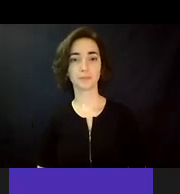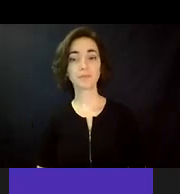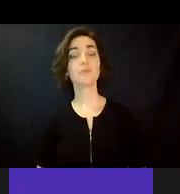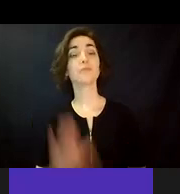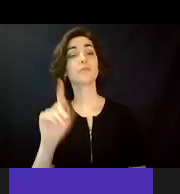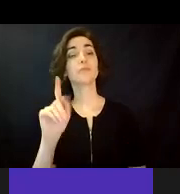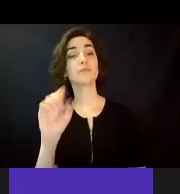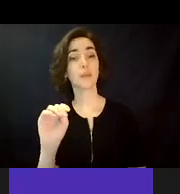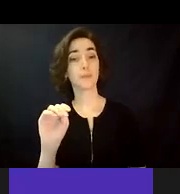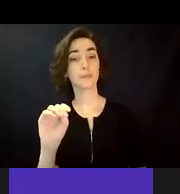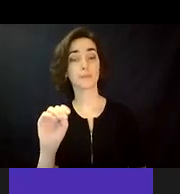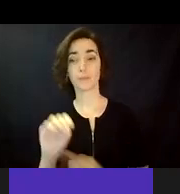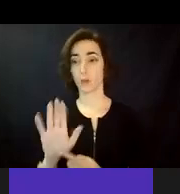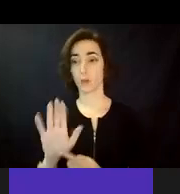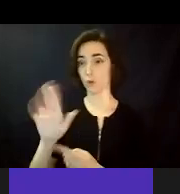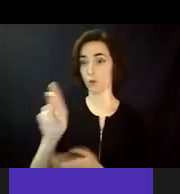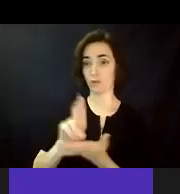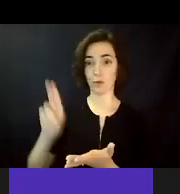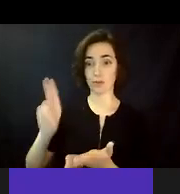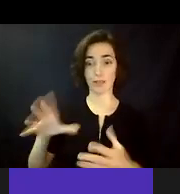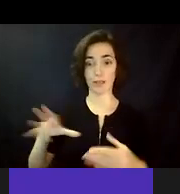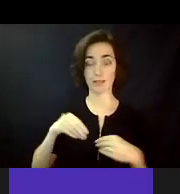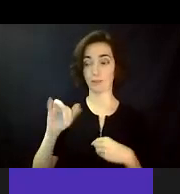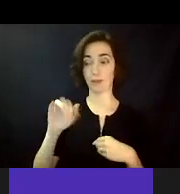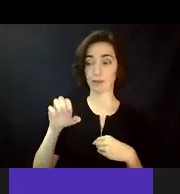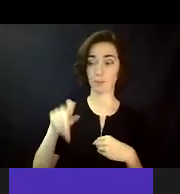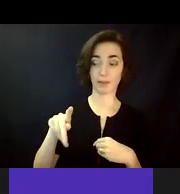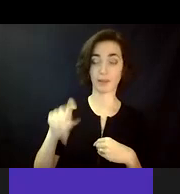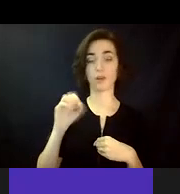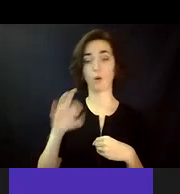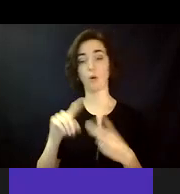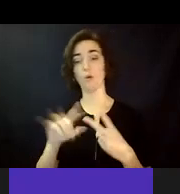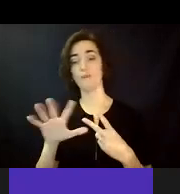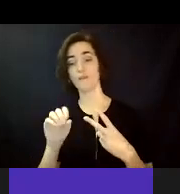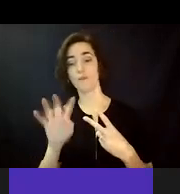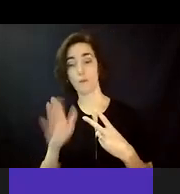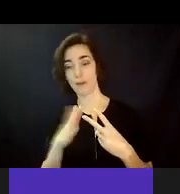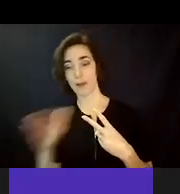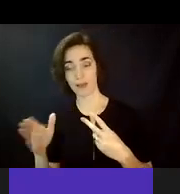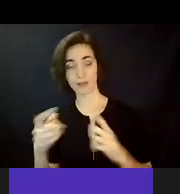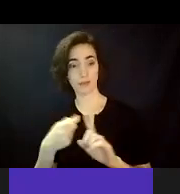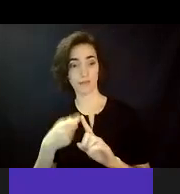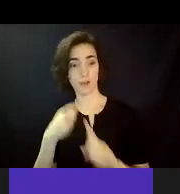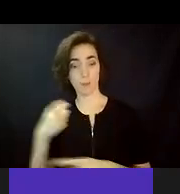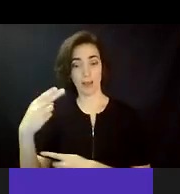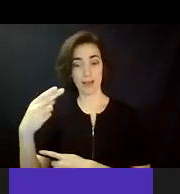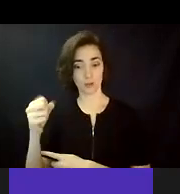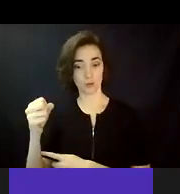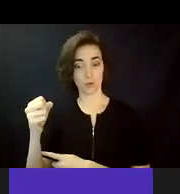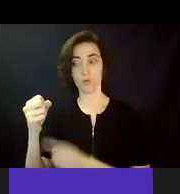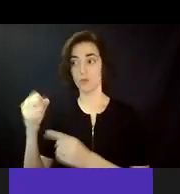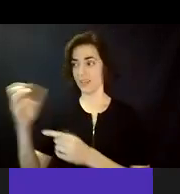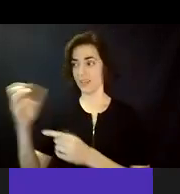Tim, does your university accept IEPs or 504 plans from the high schools as